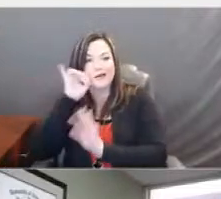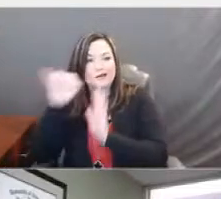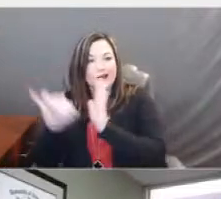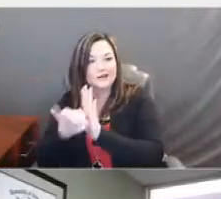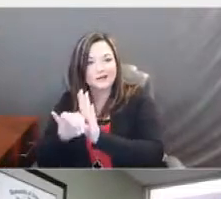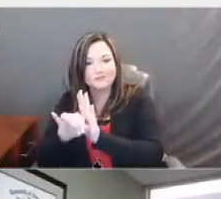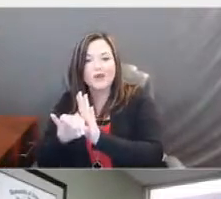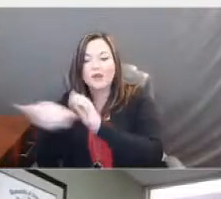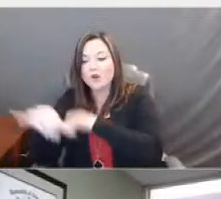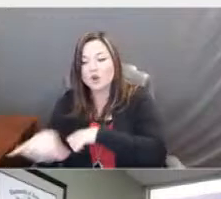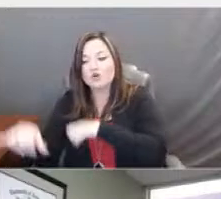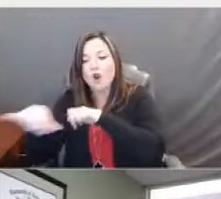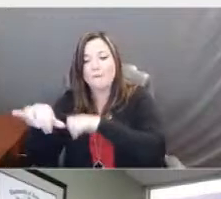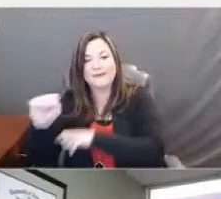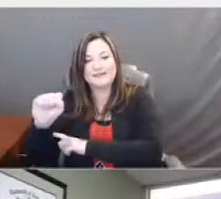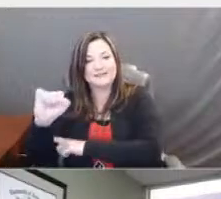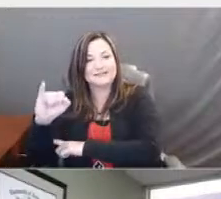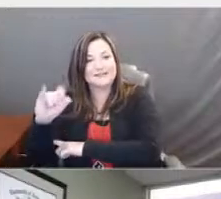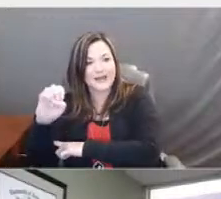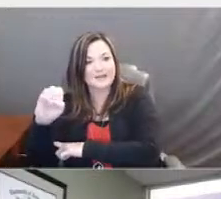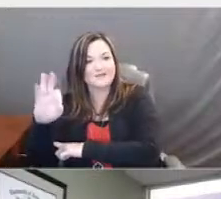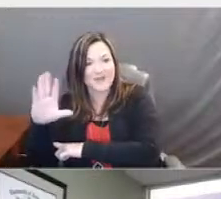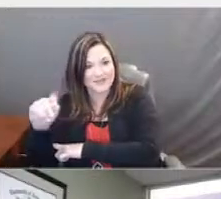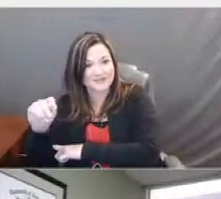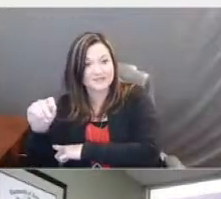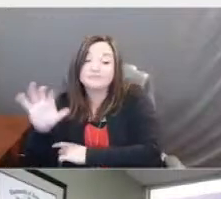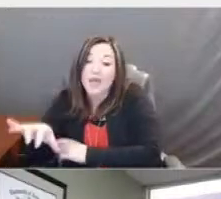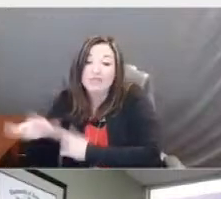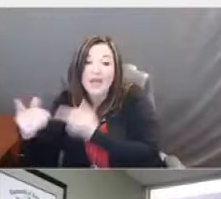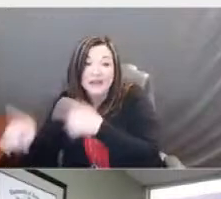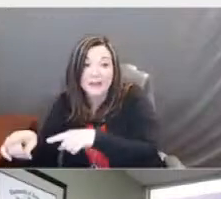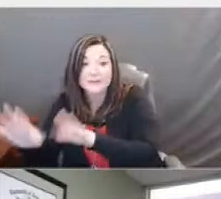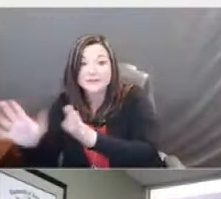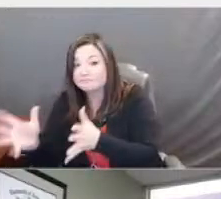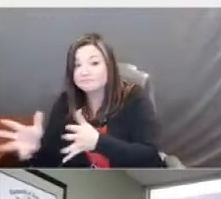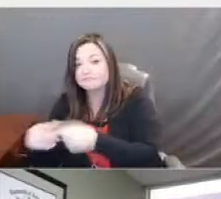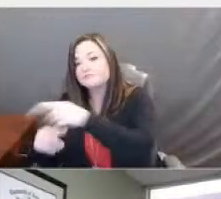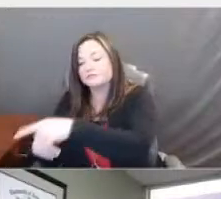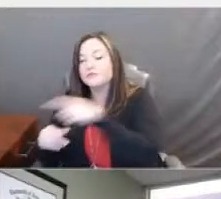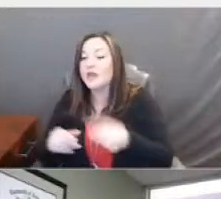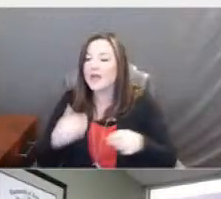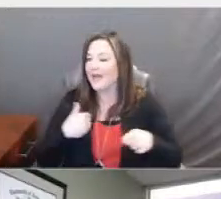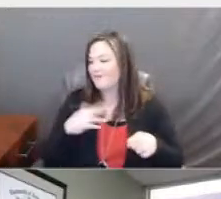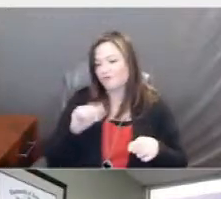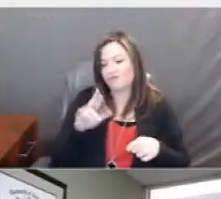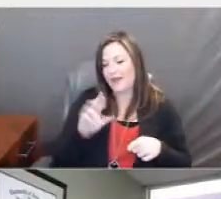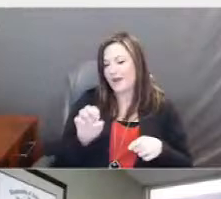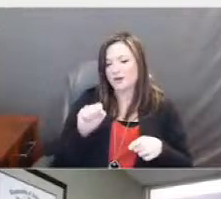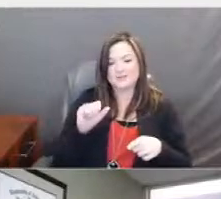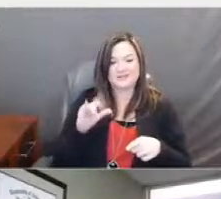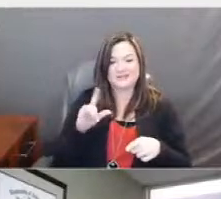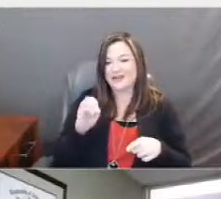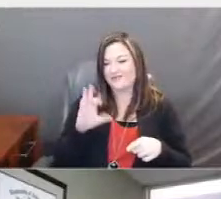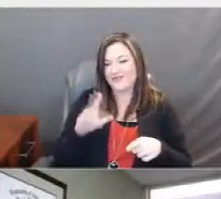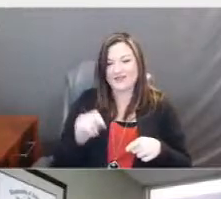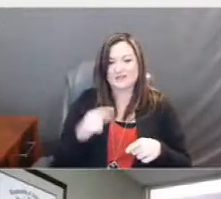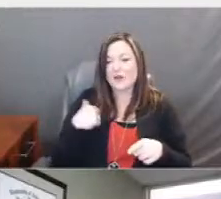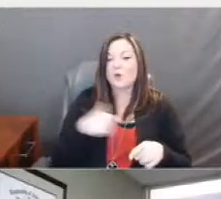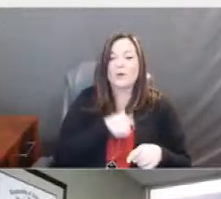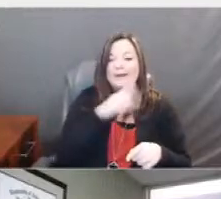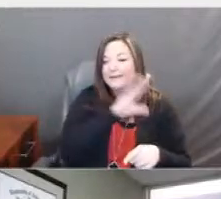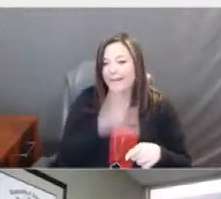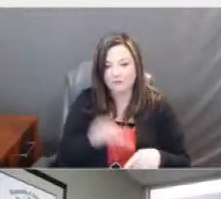that was done in this case. Now, there are rare side effects that will never be identified in the clinical